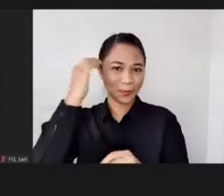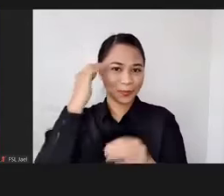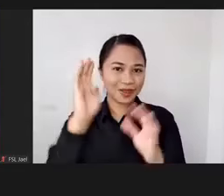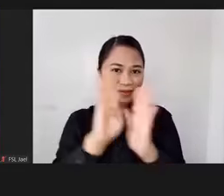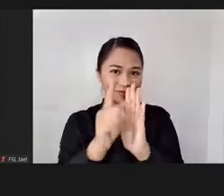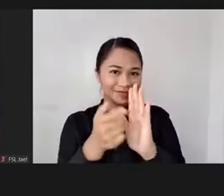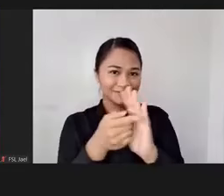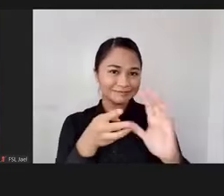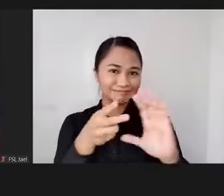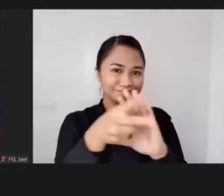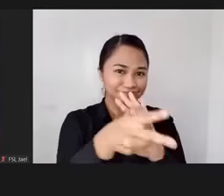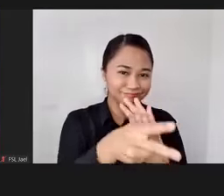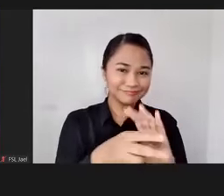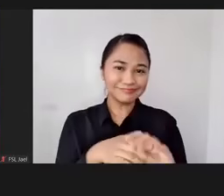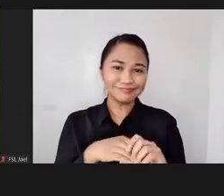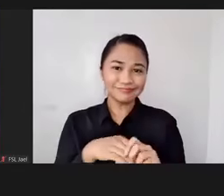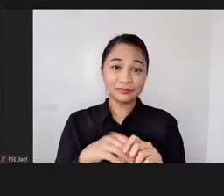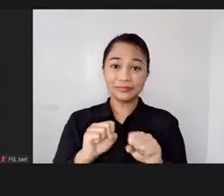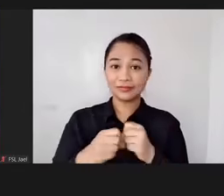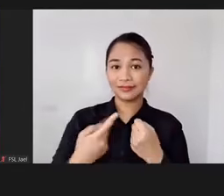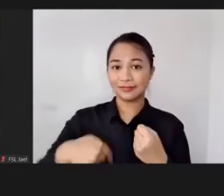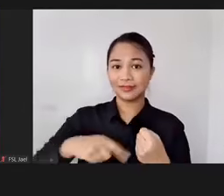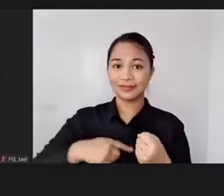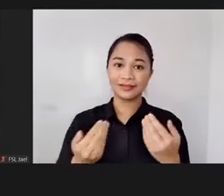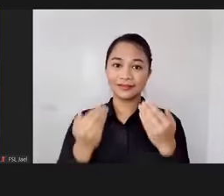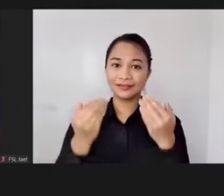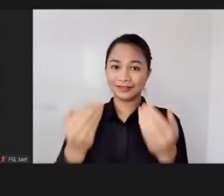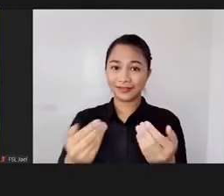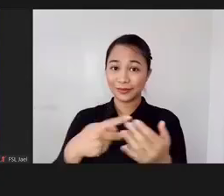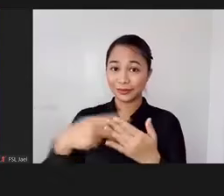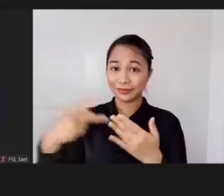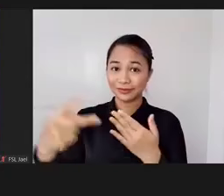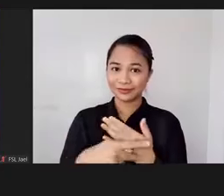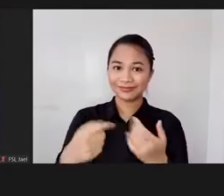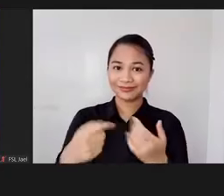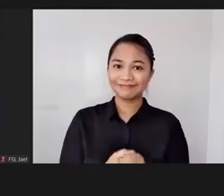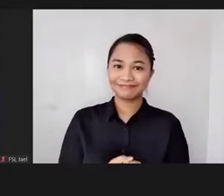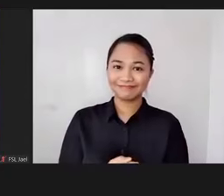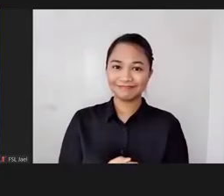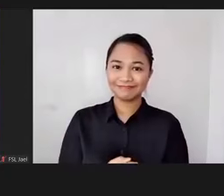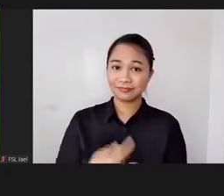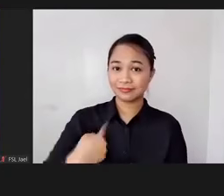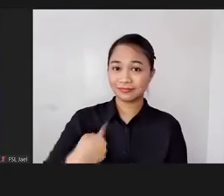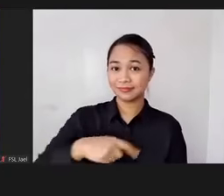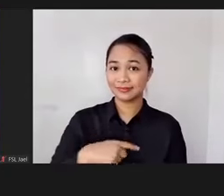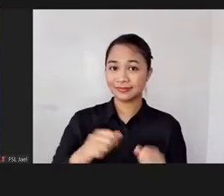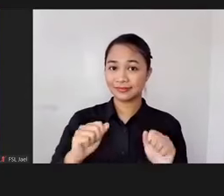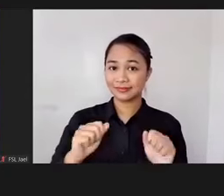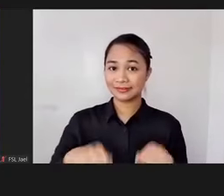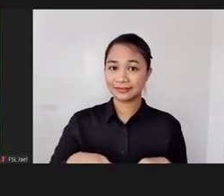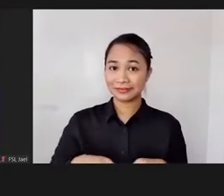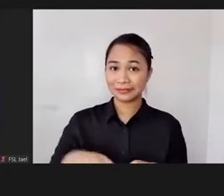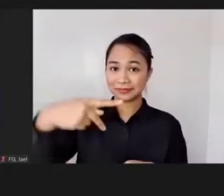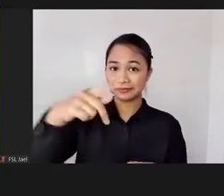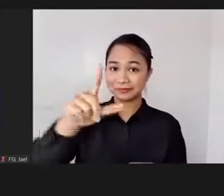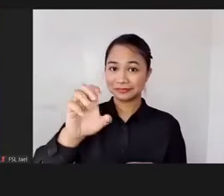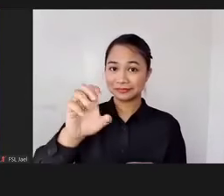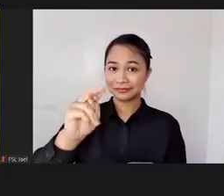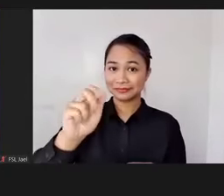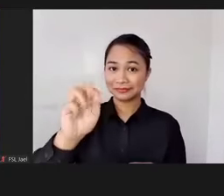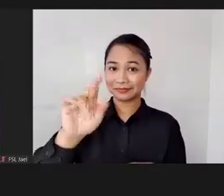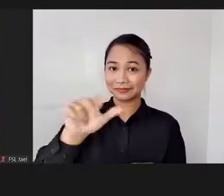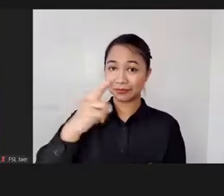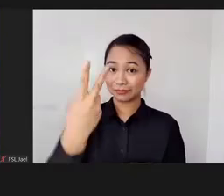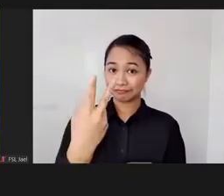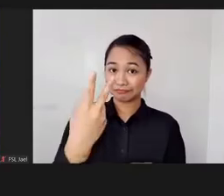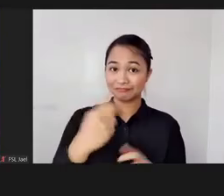with the plenary too. So I would like to invite a broadcast journalist and the founder of Niña Inabel,